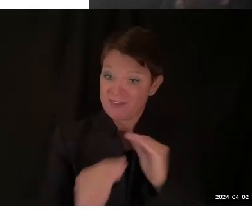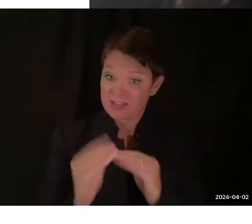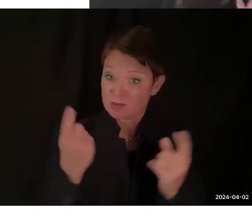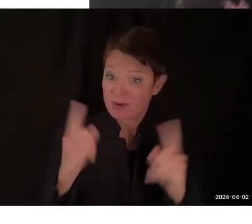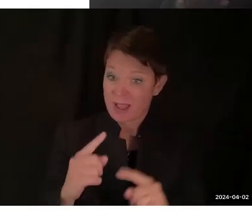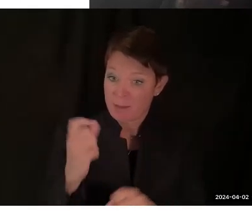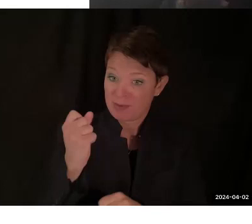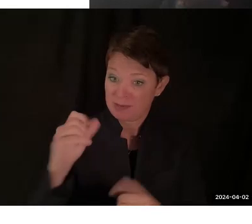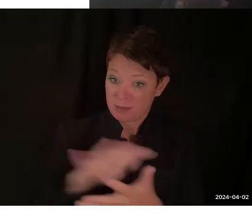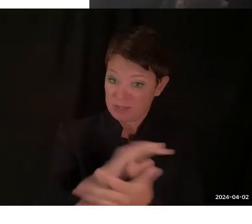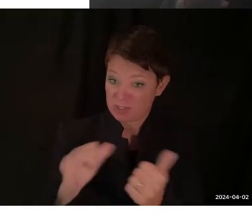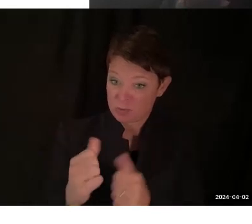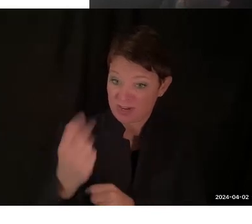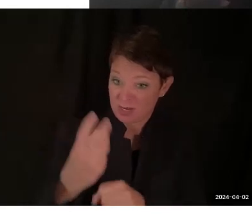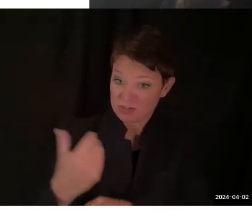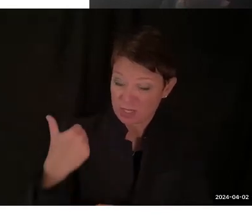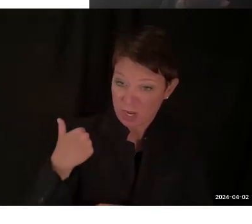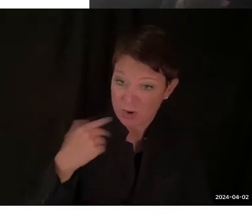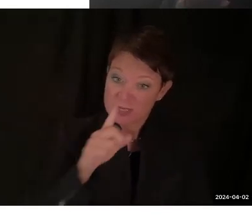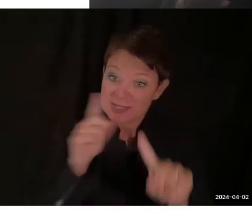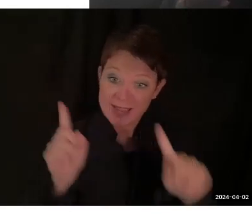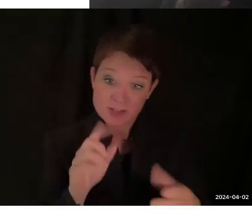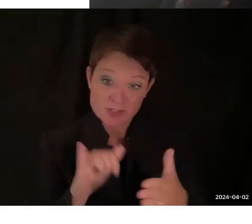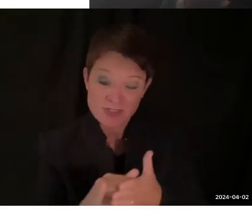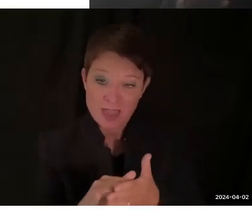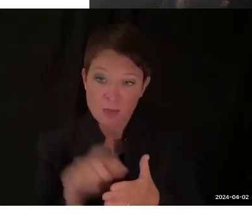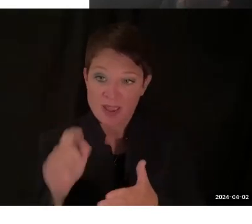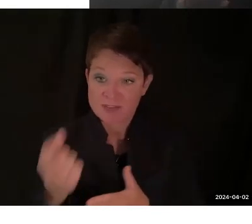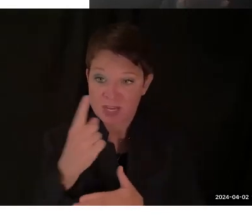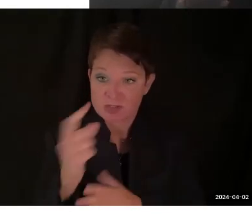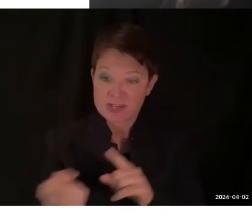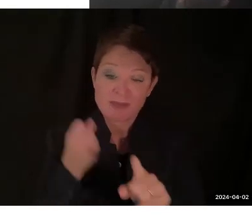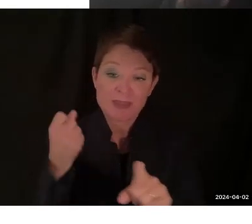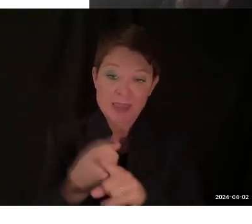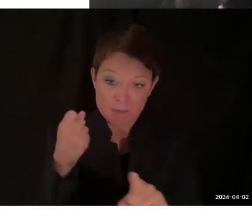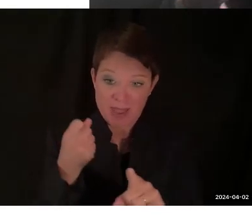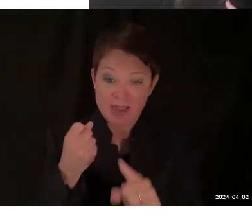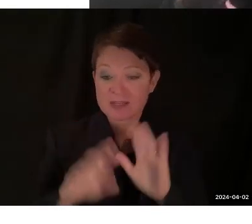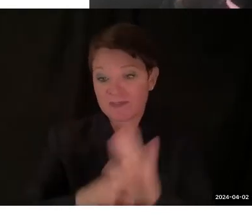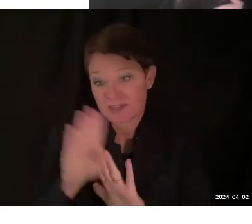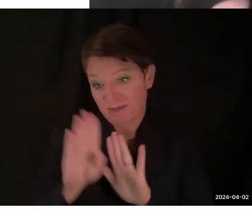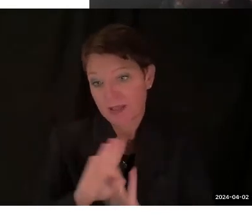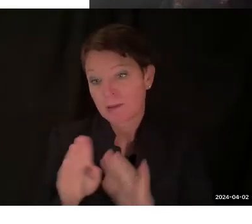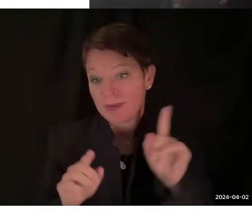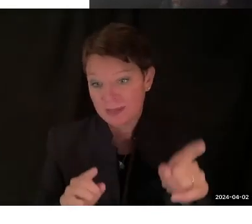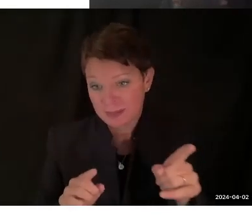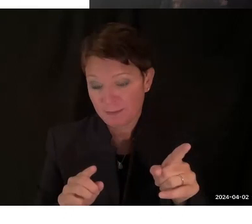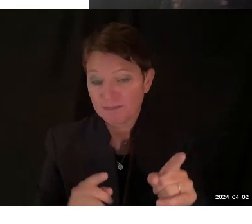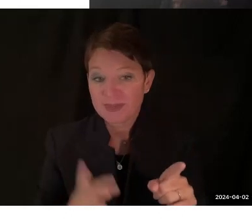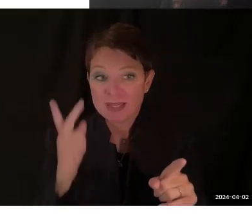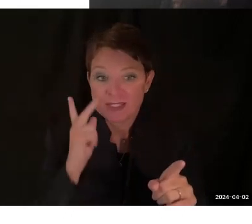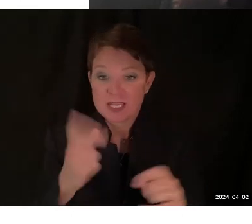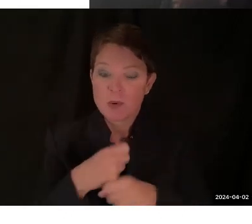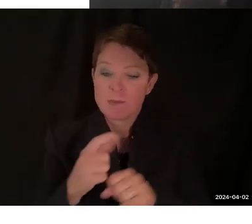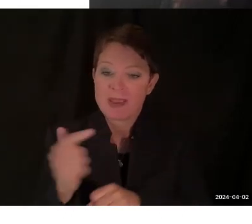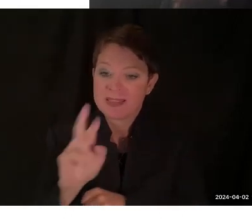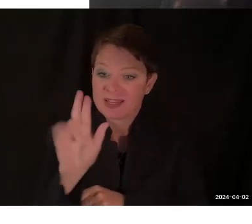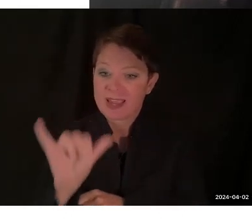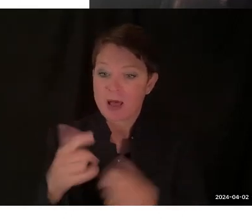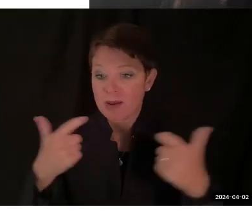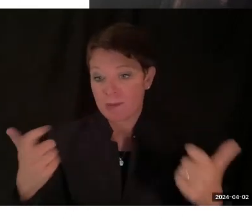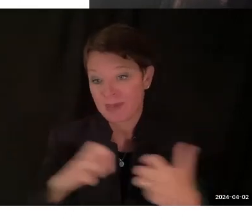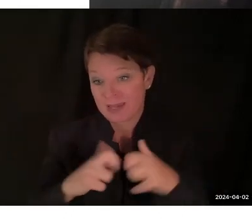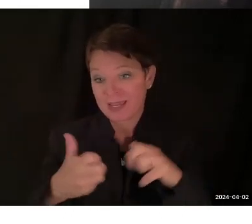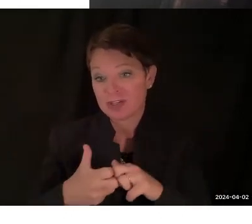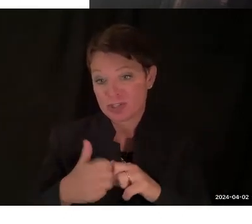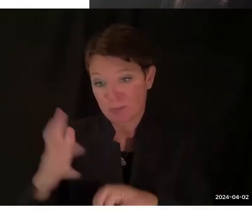ago. So to answer that, we have to understand the impacts of this development and look what made the gallery such an issue in the first